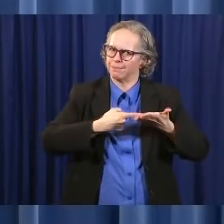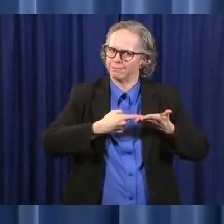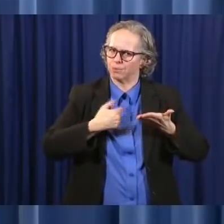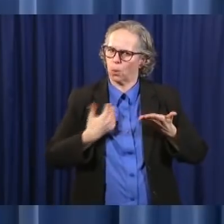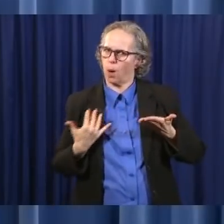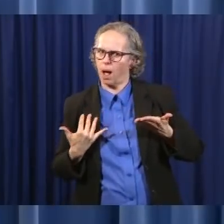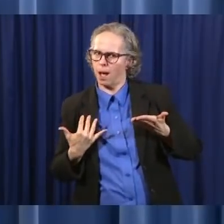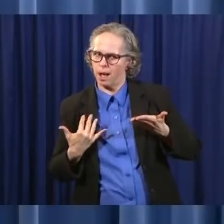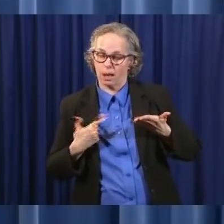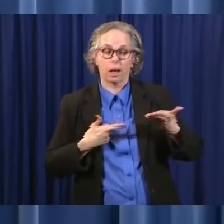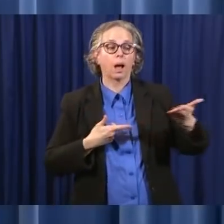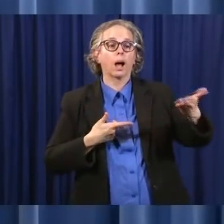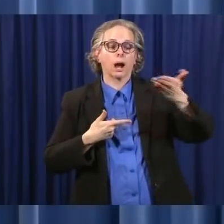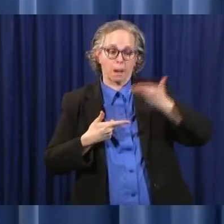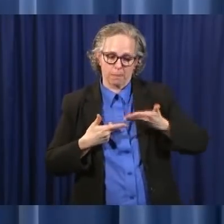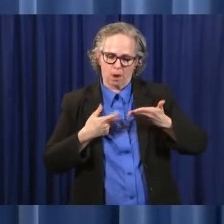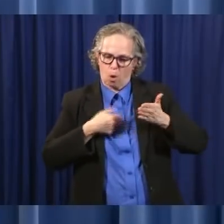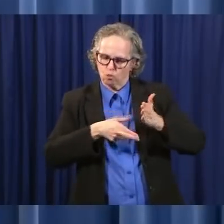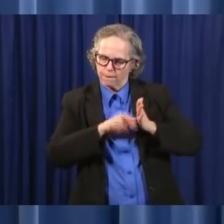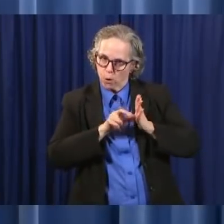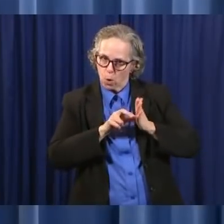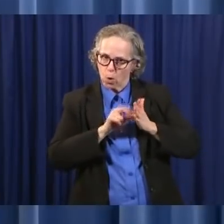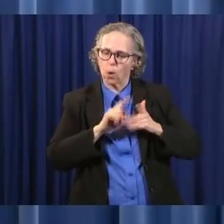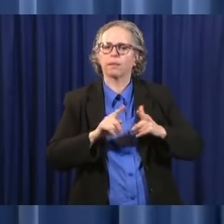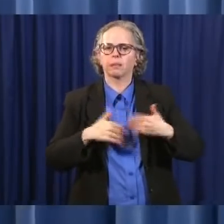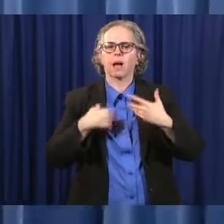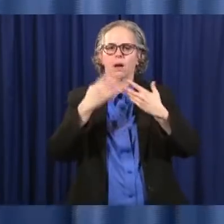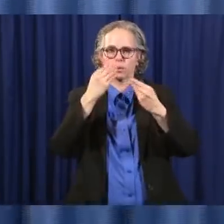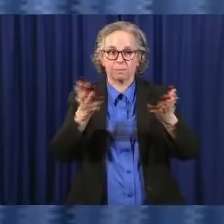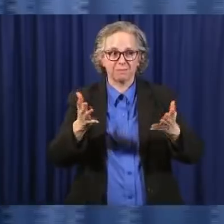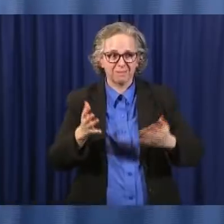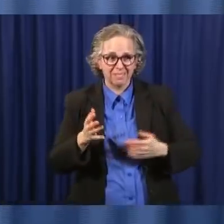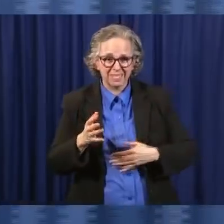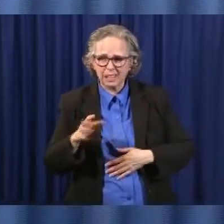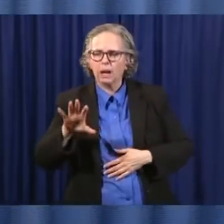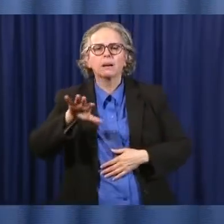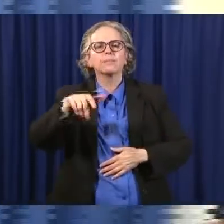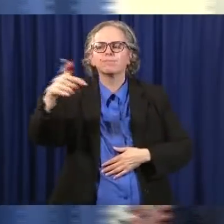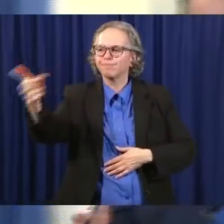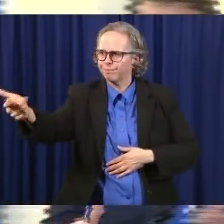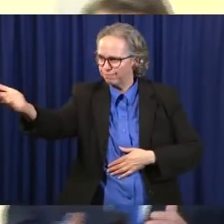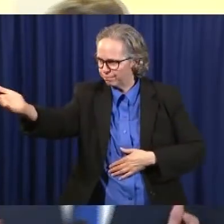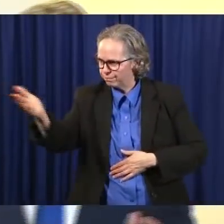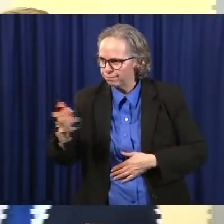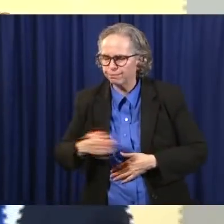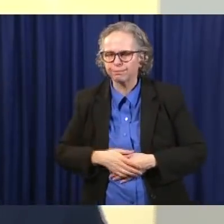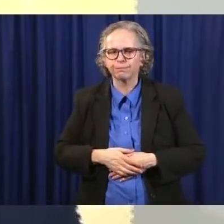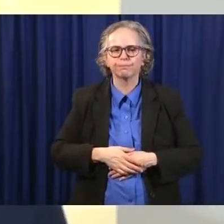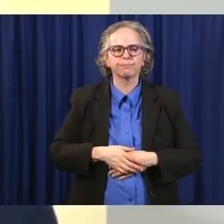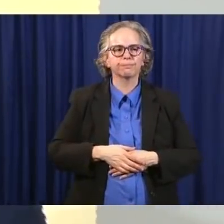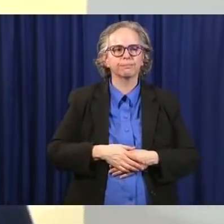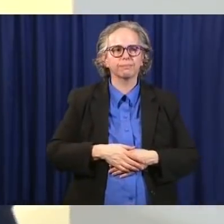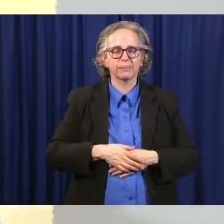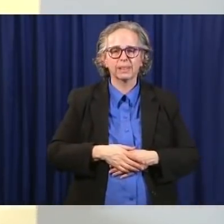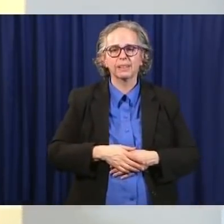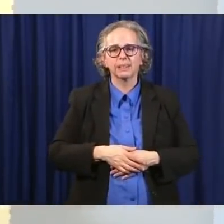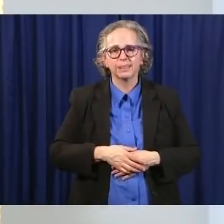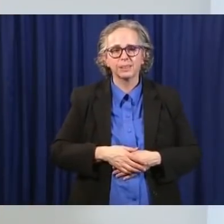forward. Thank you. Governor, I can add that the first call this morning